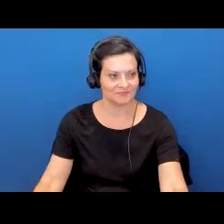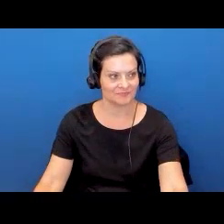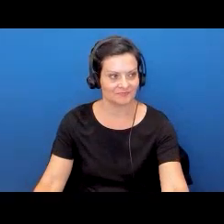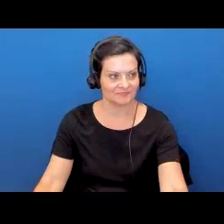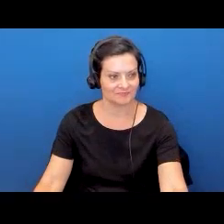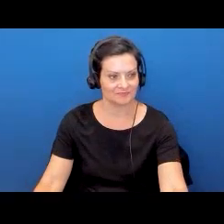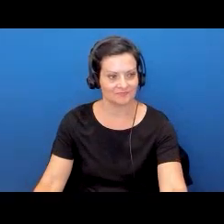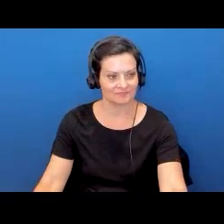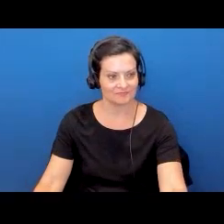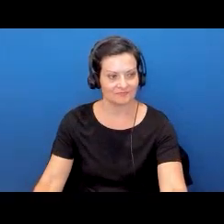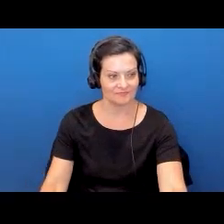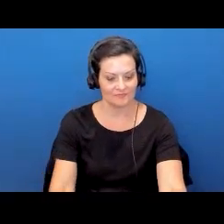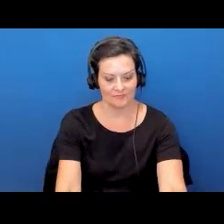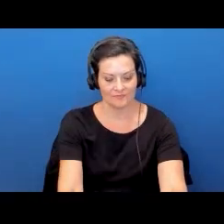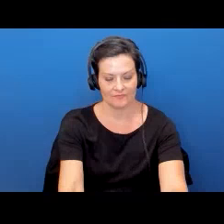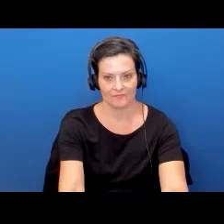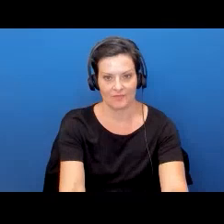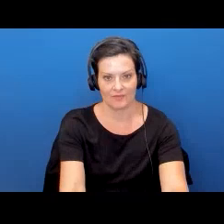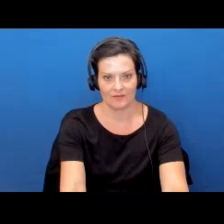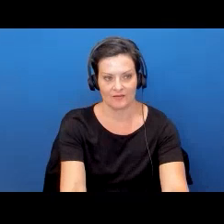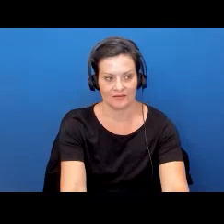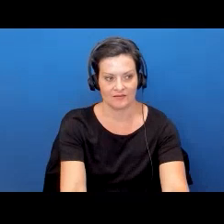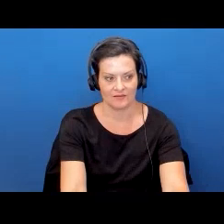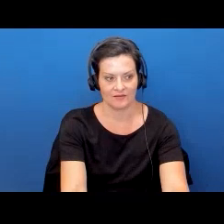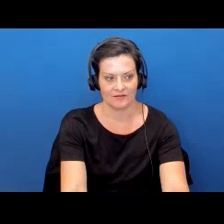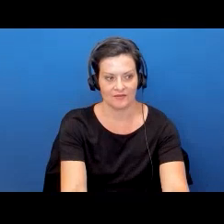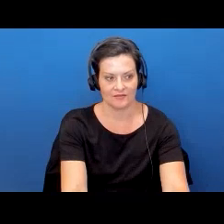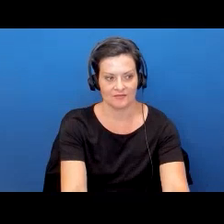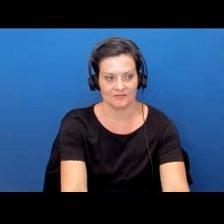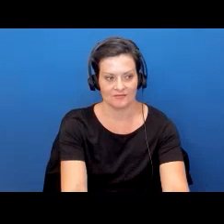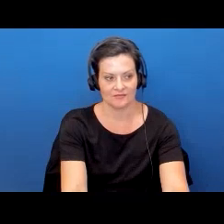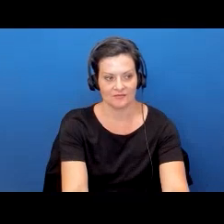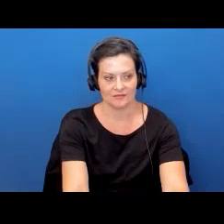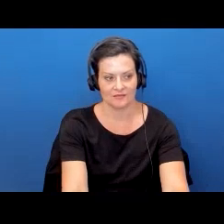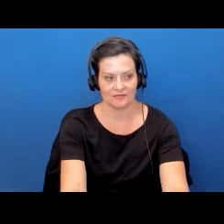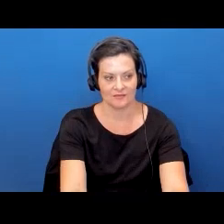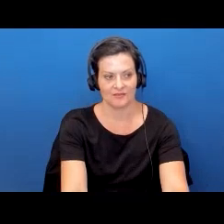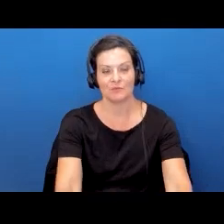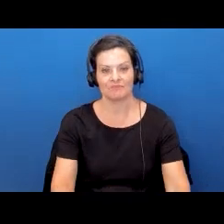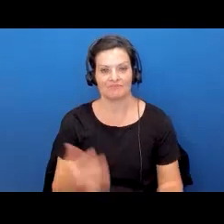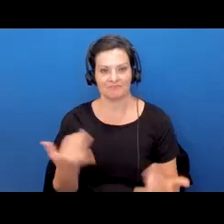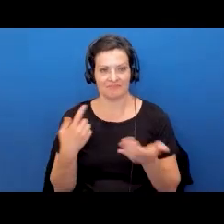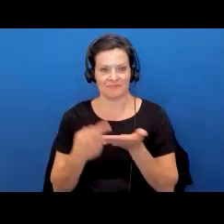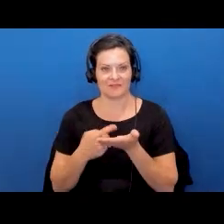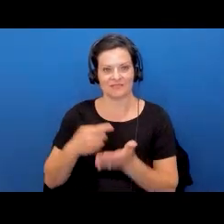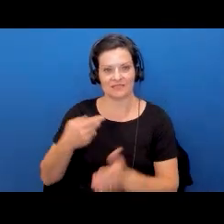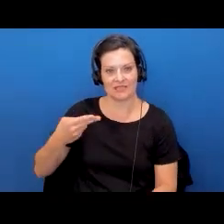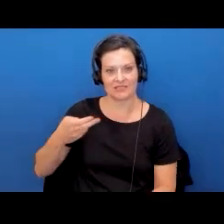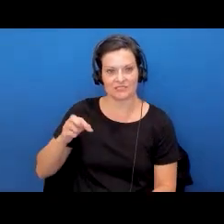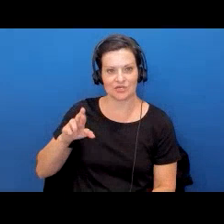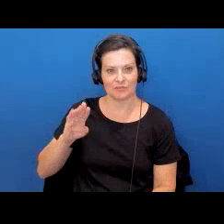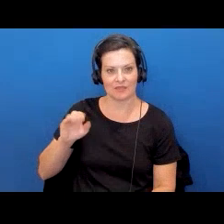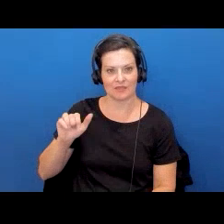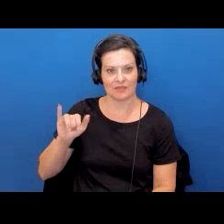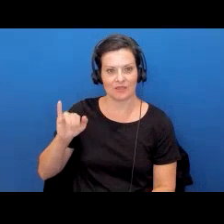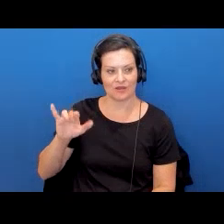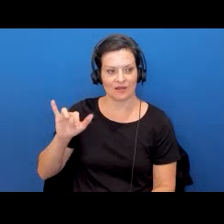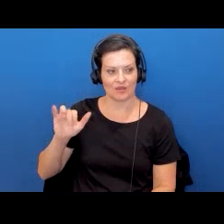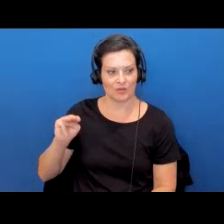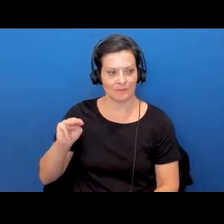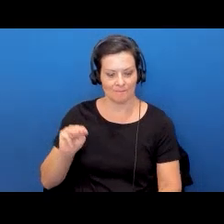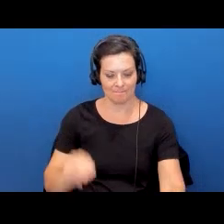I want to talk a little bit about the herbarium. We have a herbarium in Yellowstone. A lot of you probably know this. And